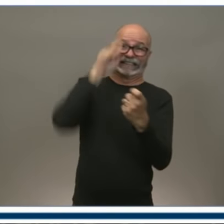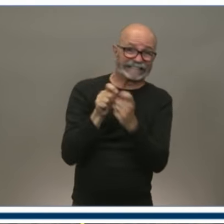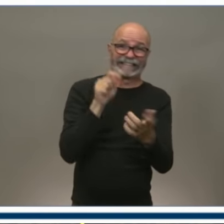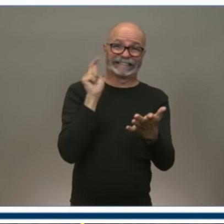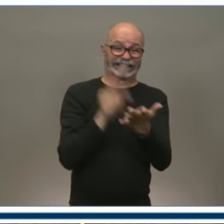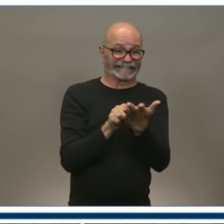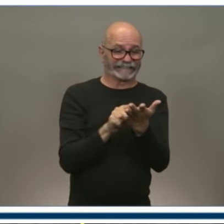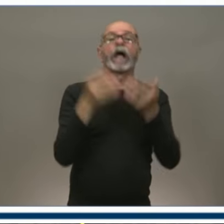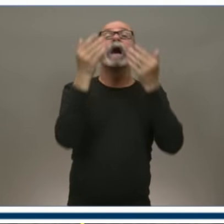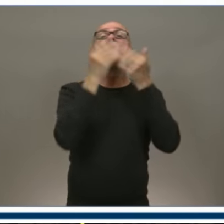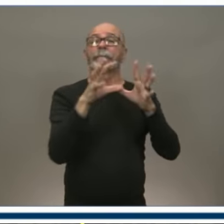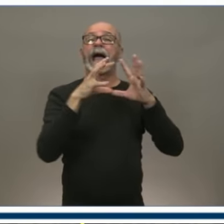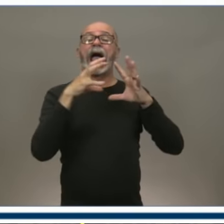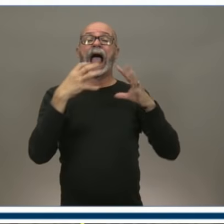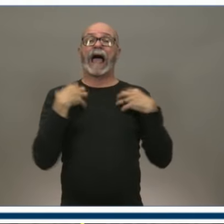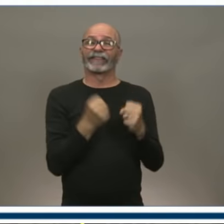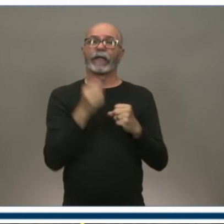work.